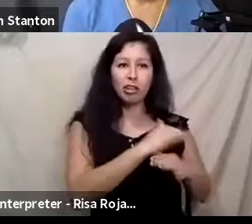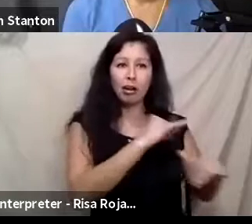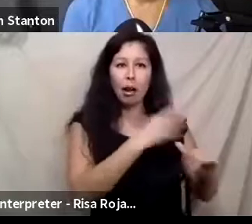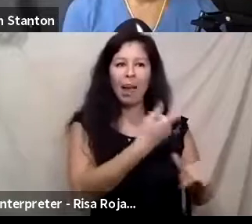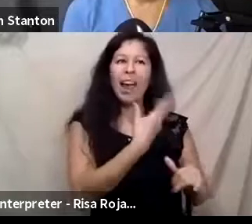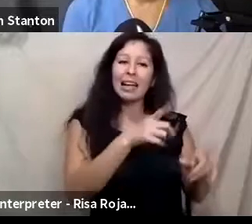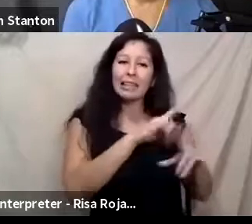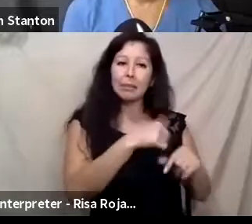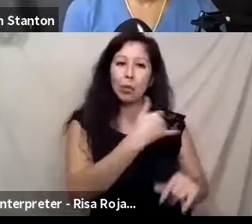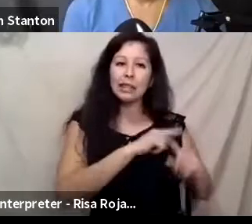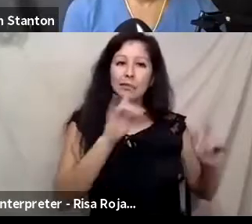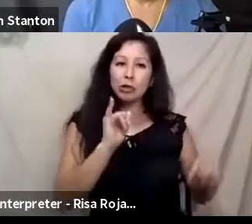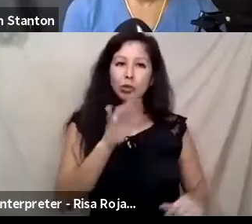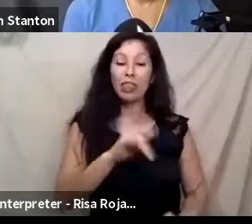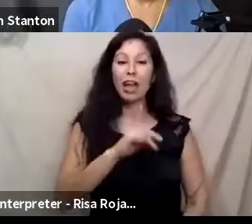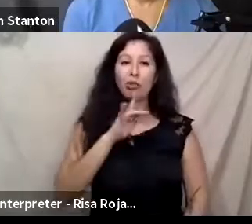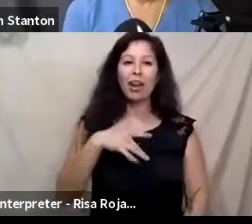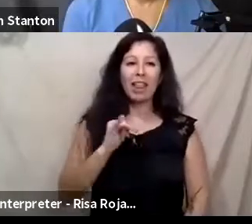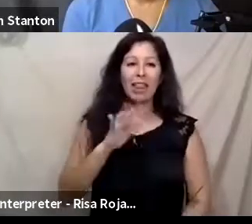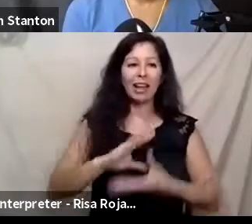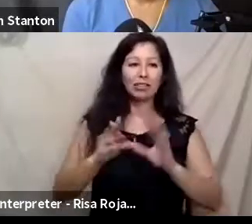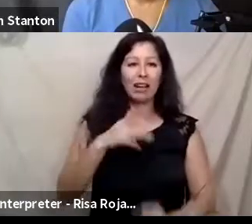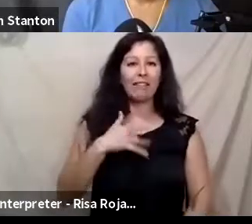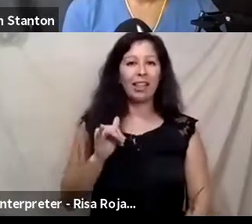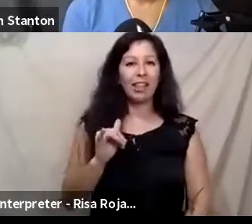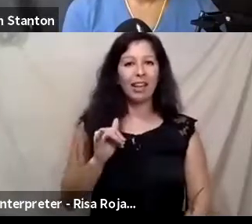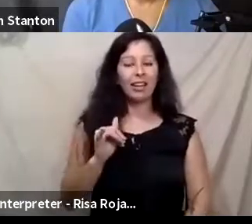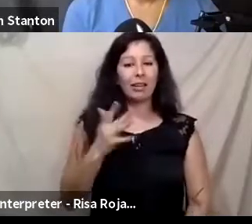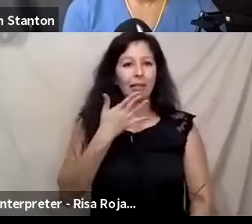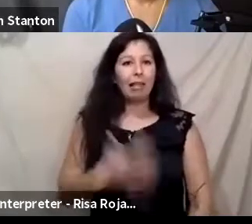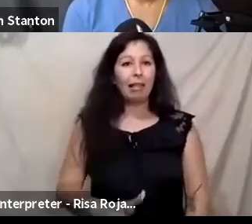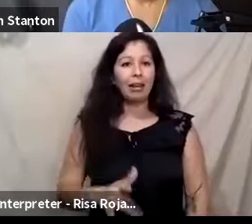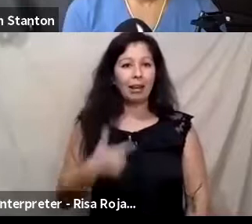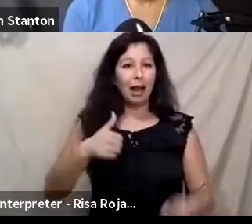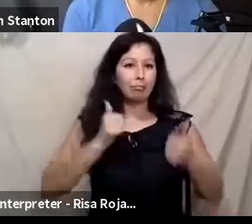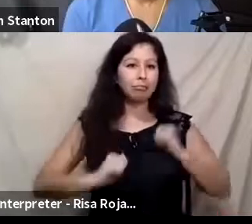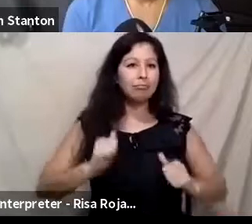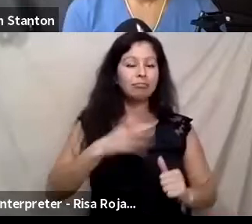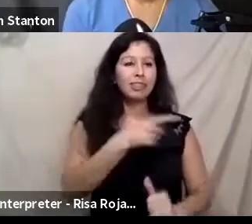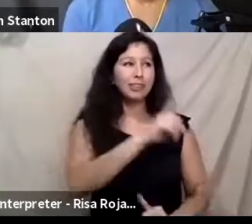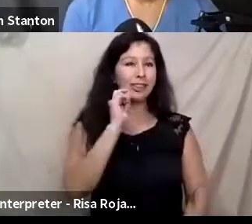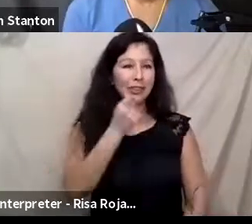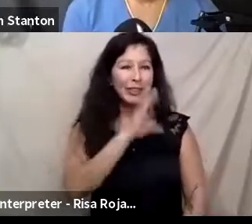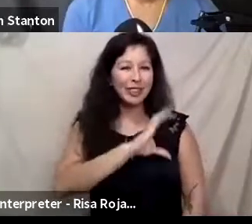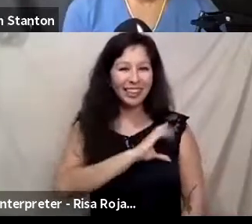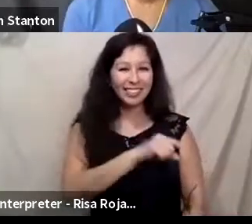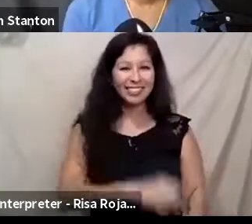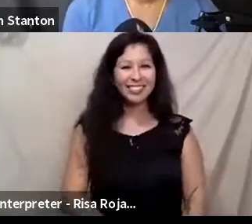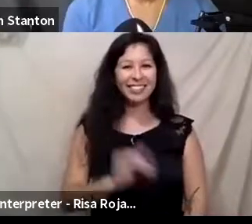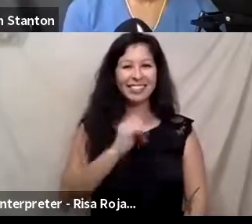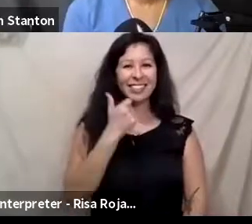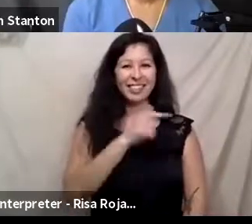different. So that was really, I feel like, a story that I felt fortunate to portray, and she was really cool. Mm-hmm. Like